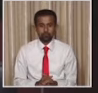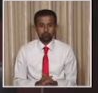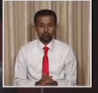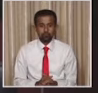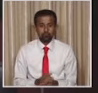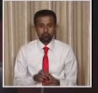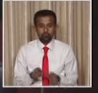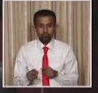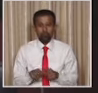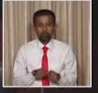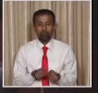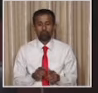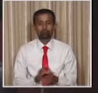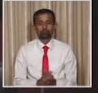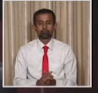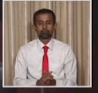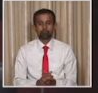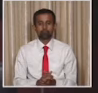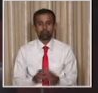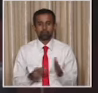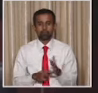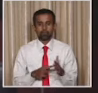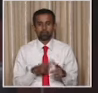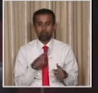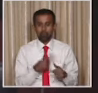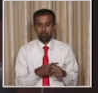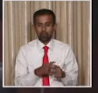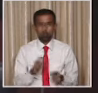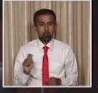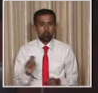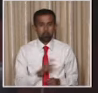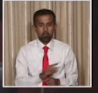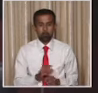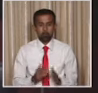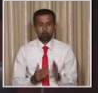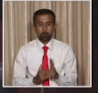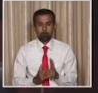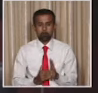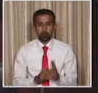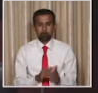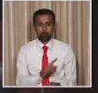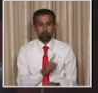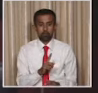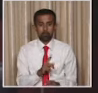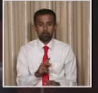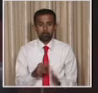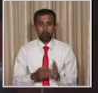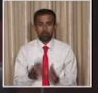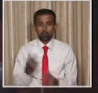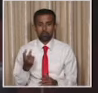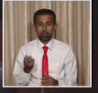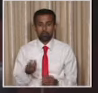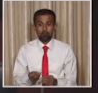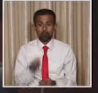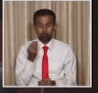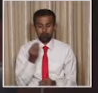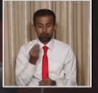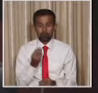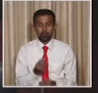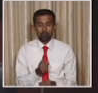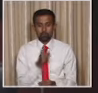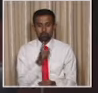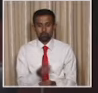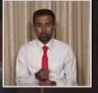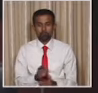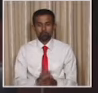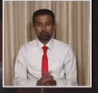gets some kind of a respite. These are honorable people who get in a bus or a train or a van or a car and